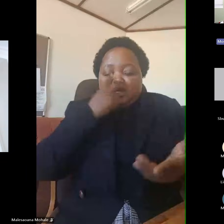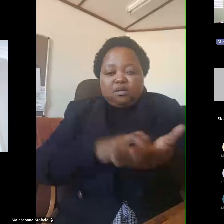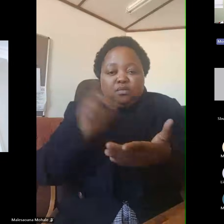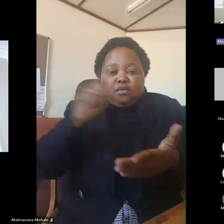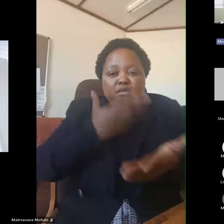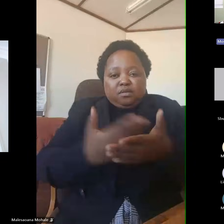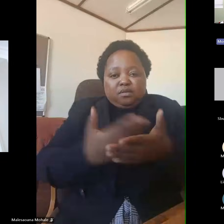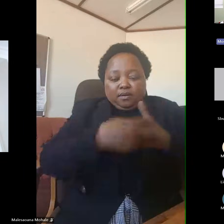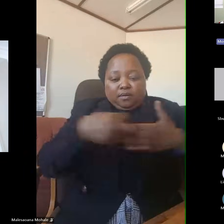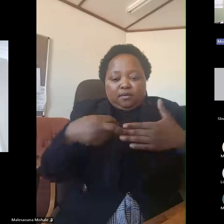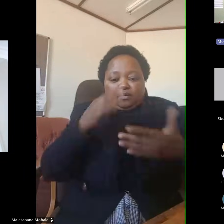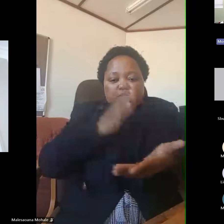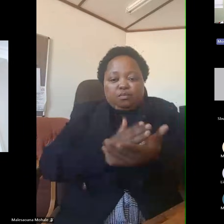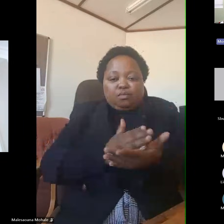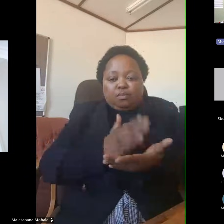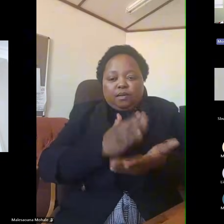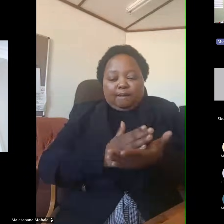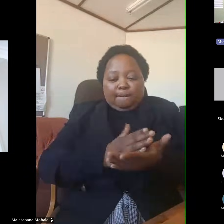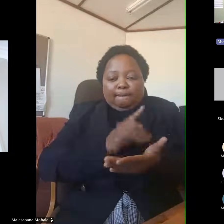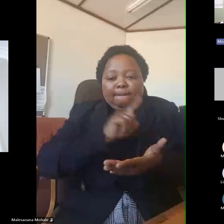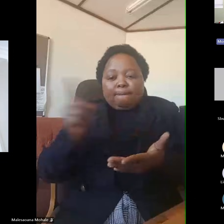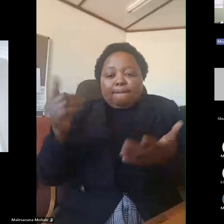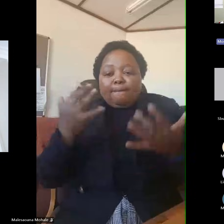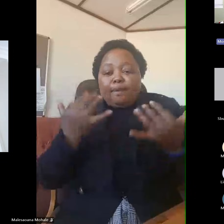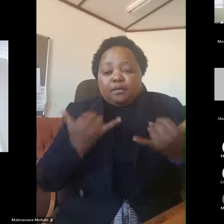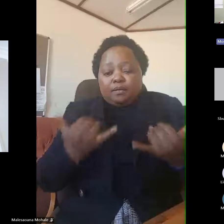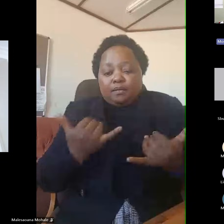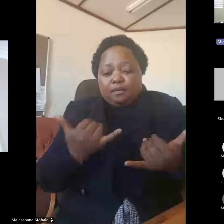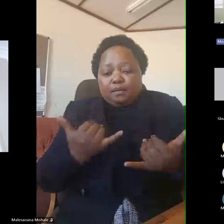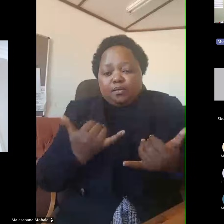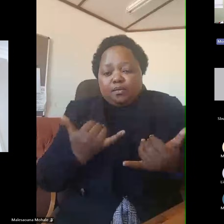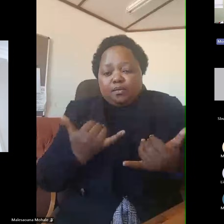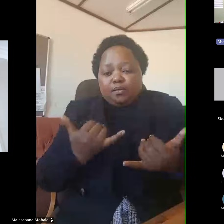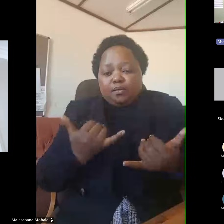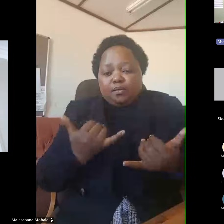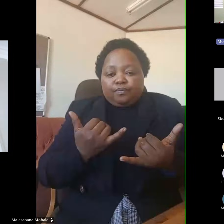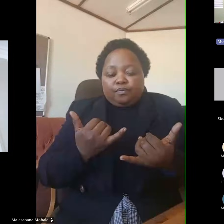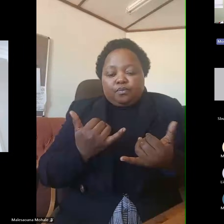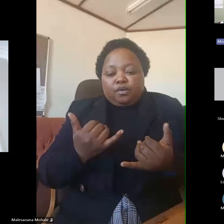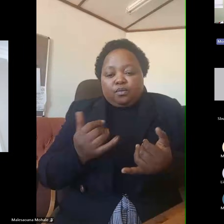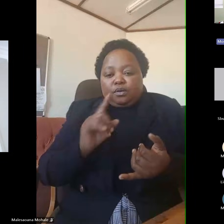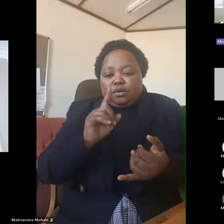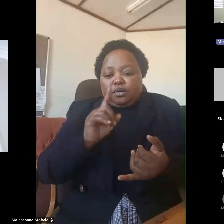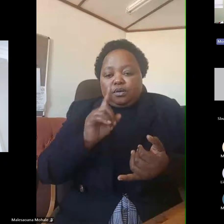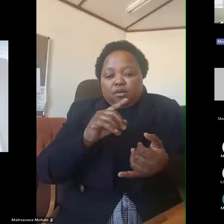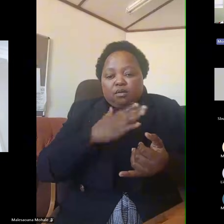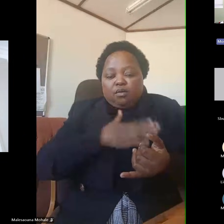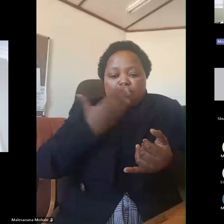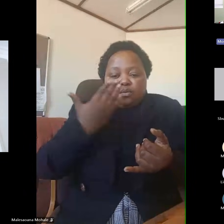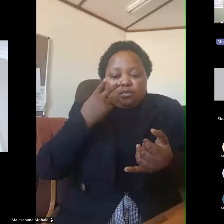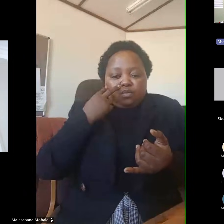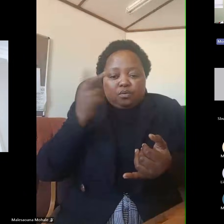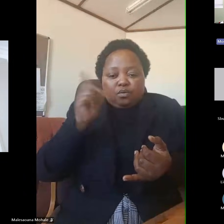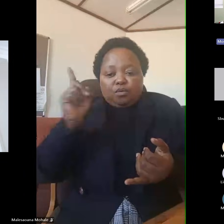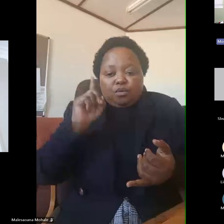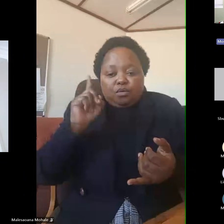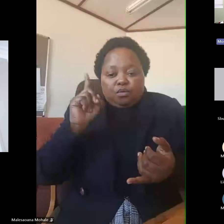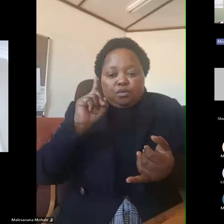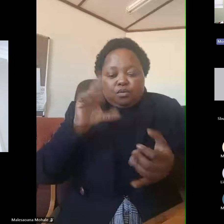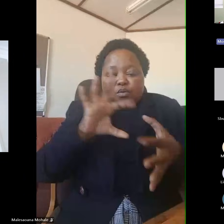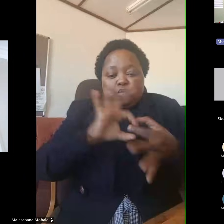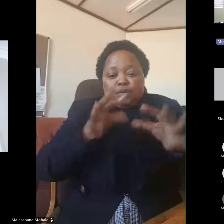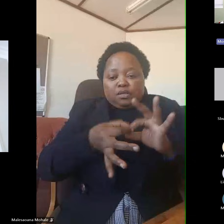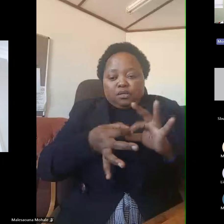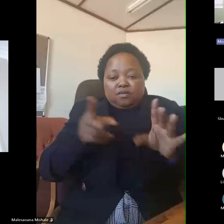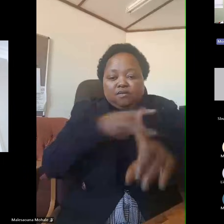pipeline, as we are looking to amend the Counter Domestic Violence just to be in alignment with